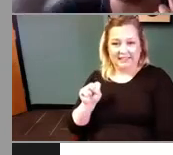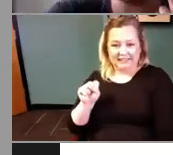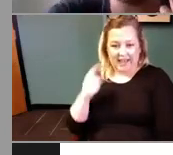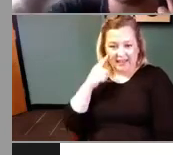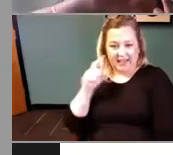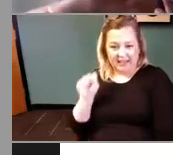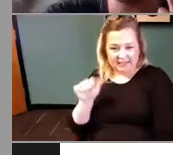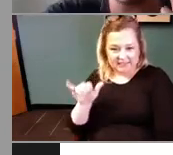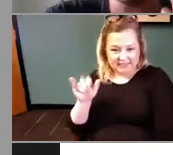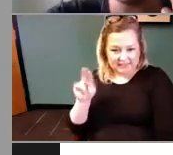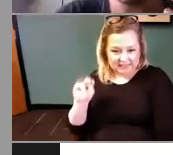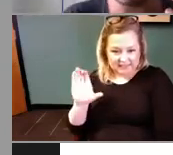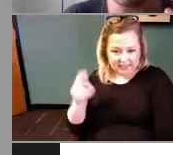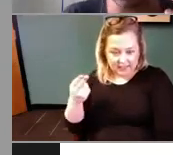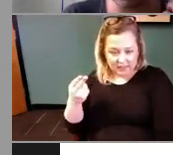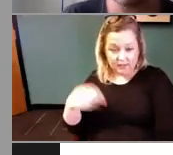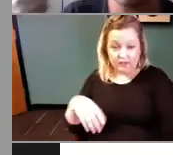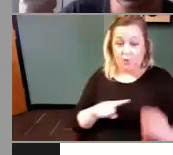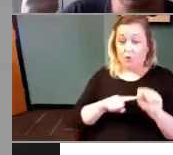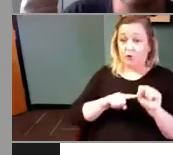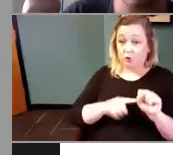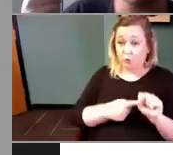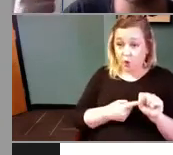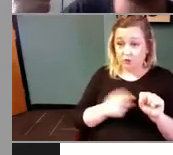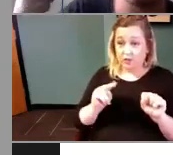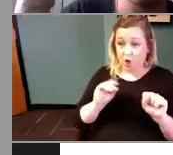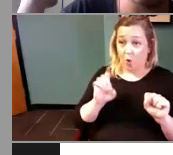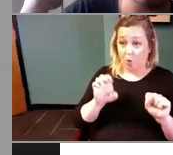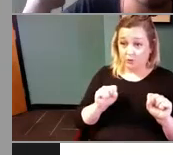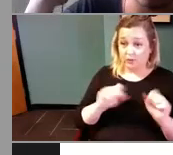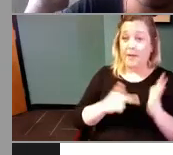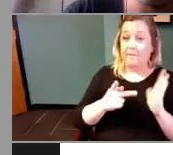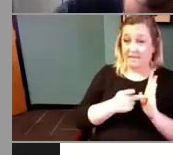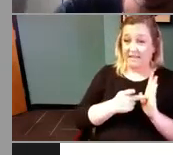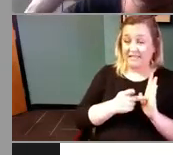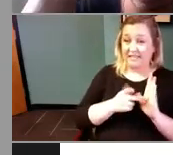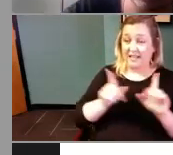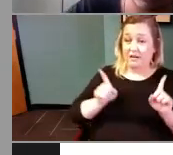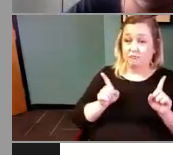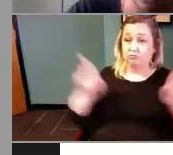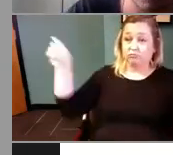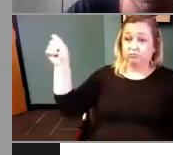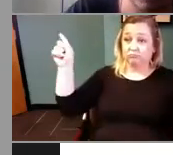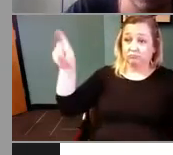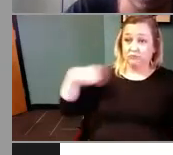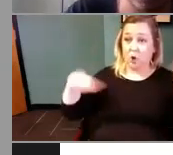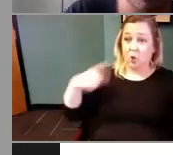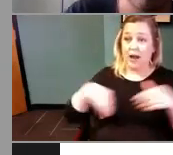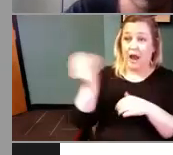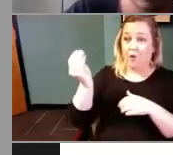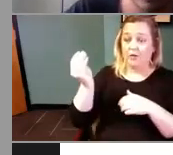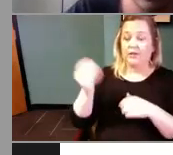things coming out, edges coming out of your node. Sink nodes are where you always have edges coming inside into your particular